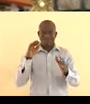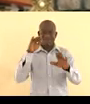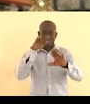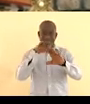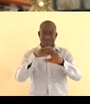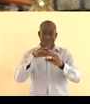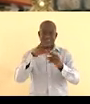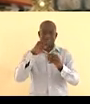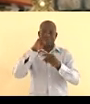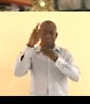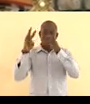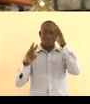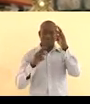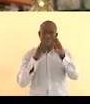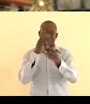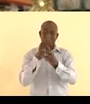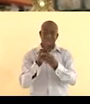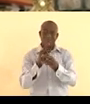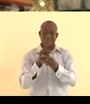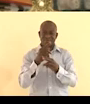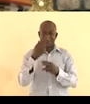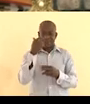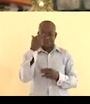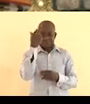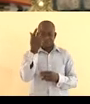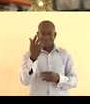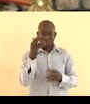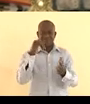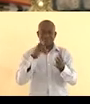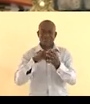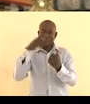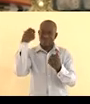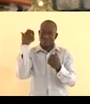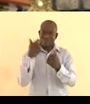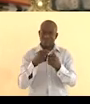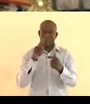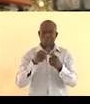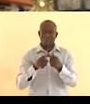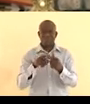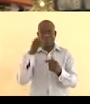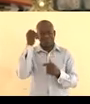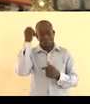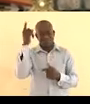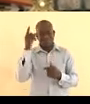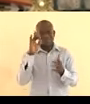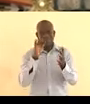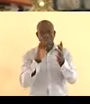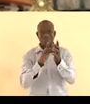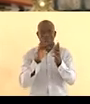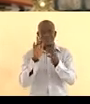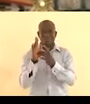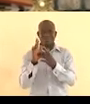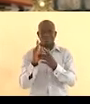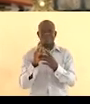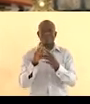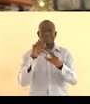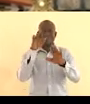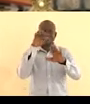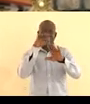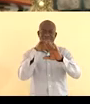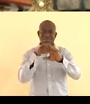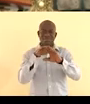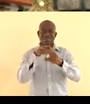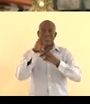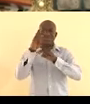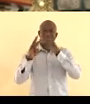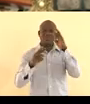perspective, you can't understand it. It is difficult to understand Christianity if you look at it only from